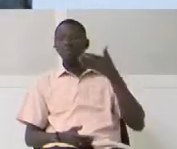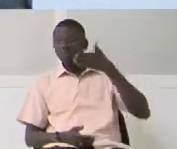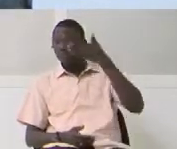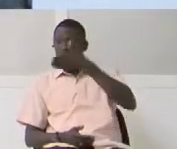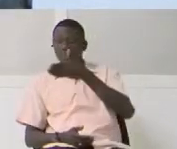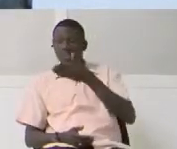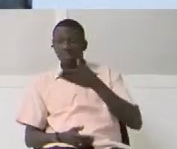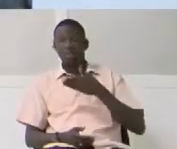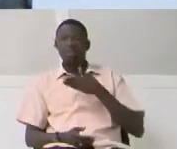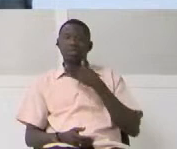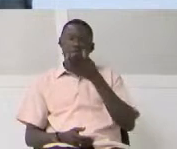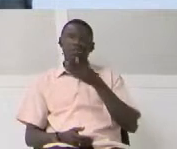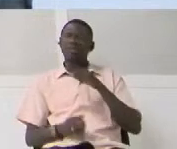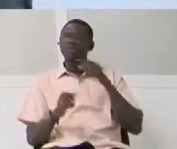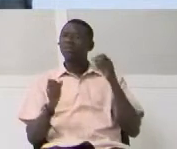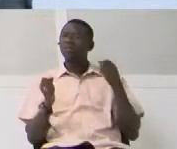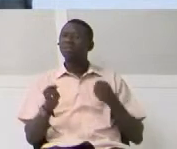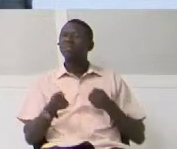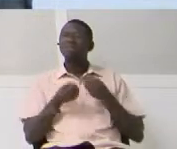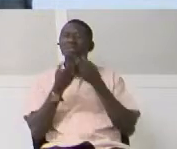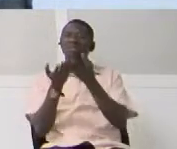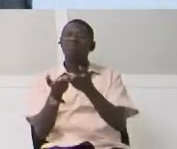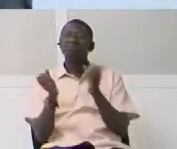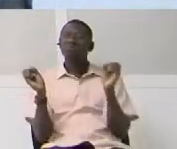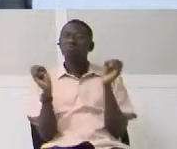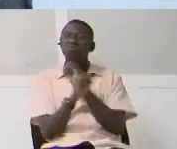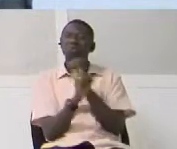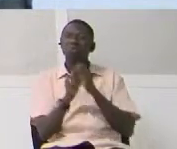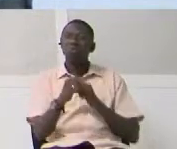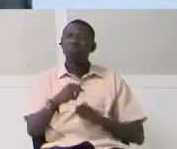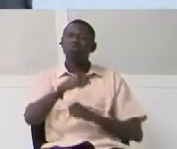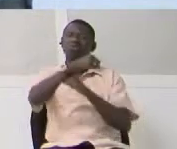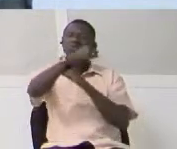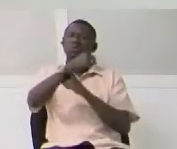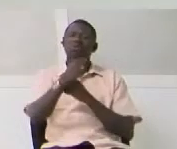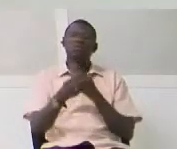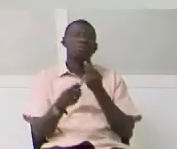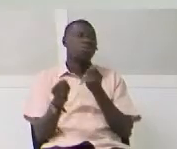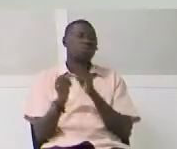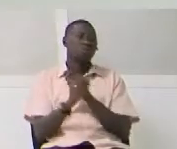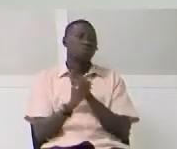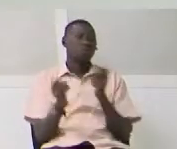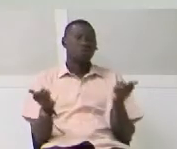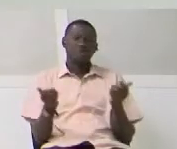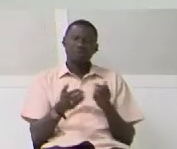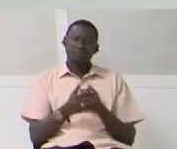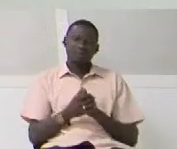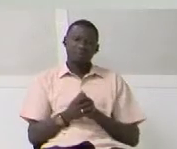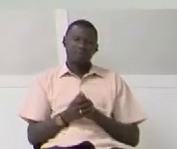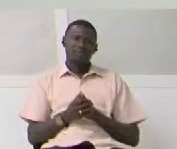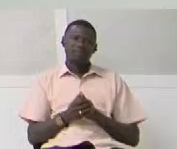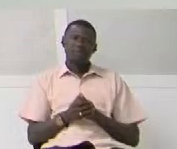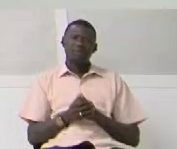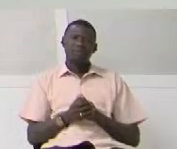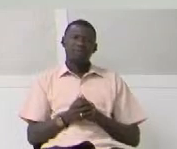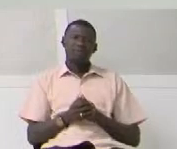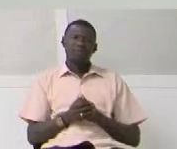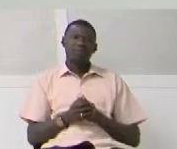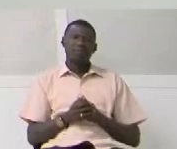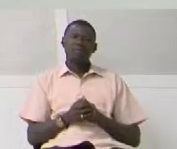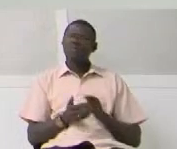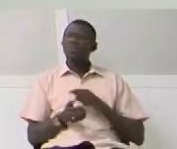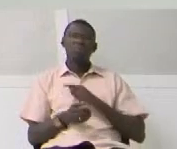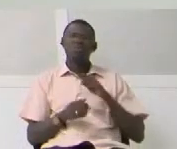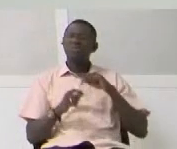ñu ko support de dimbele ko no they did not give him any support they did not give any ndampai as we would call it they did